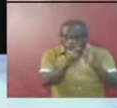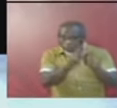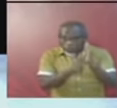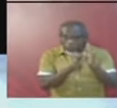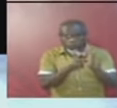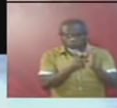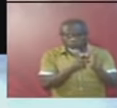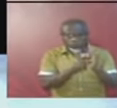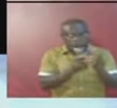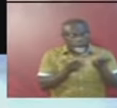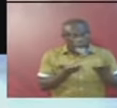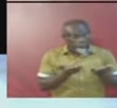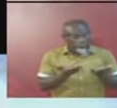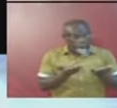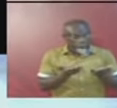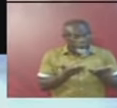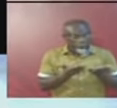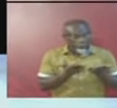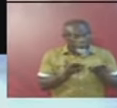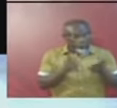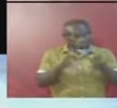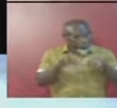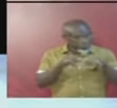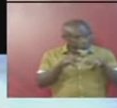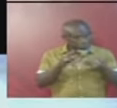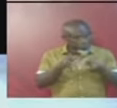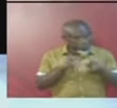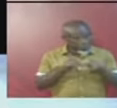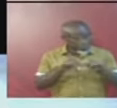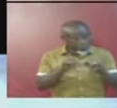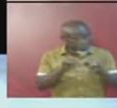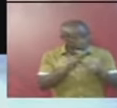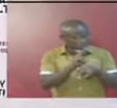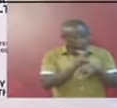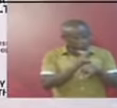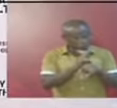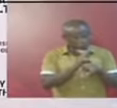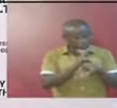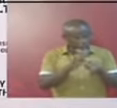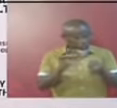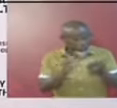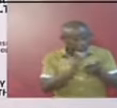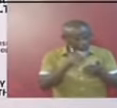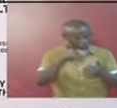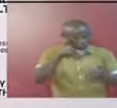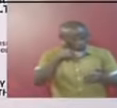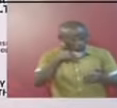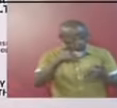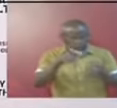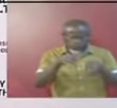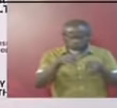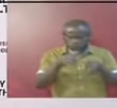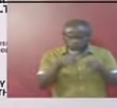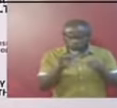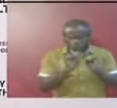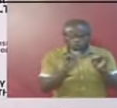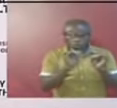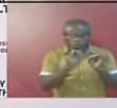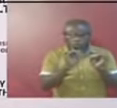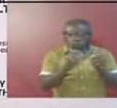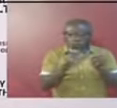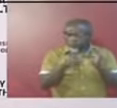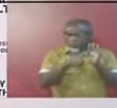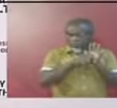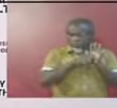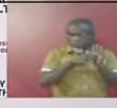without any negative physical fallout? Okay, Dr. Tam. Okay, thank you for your